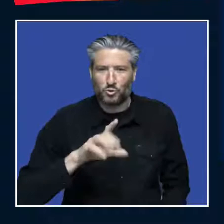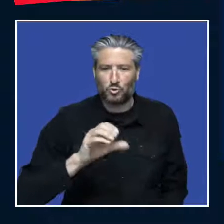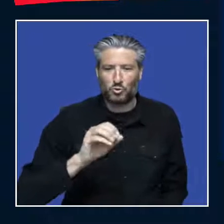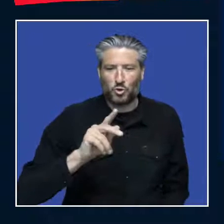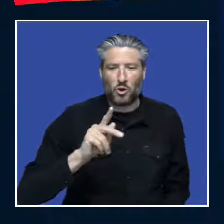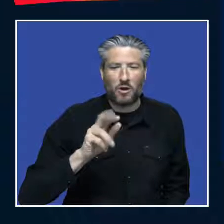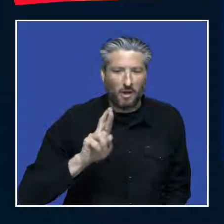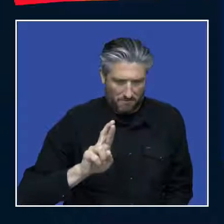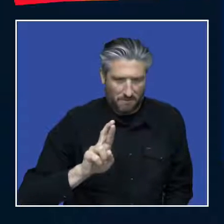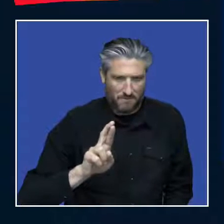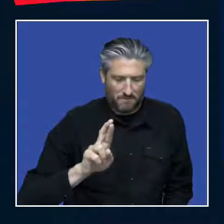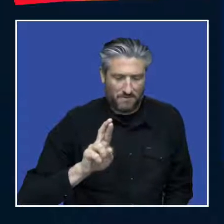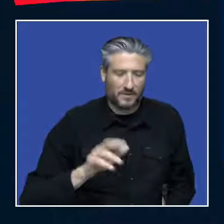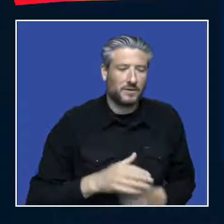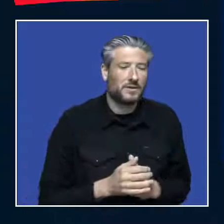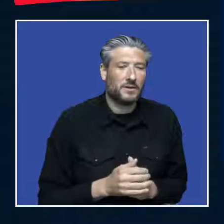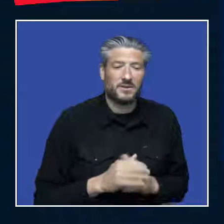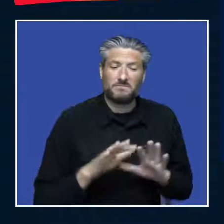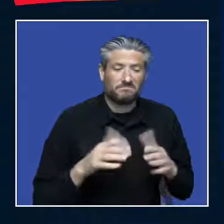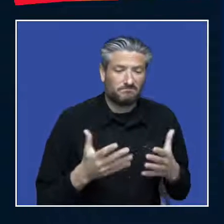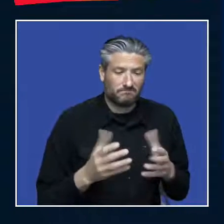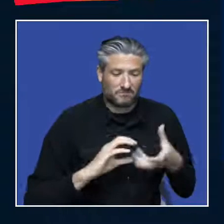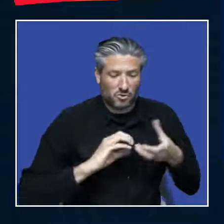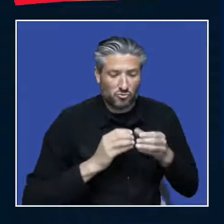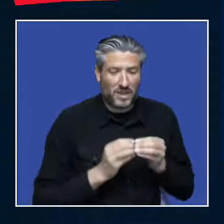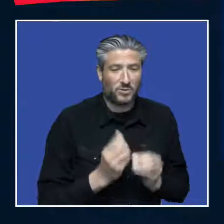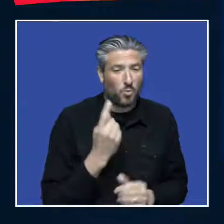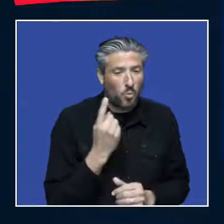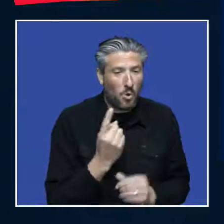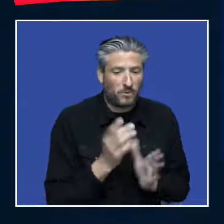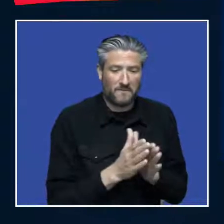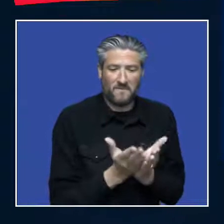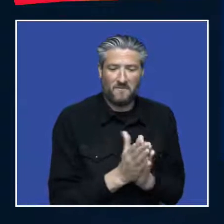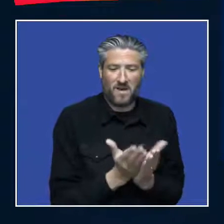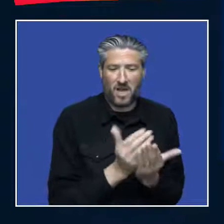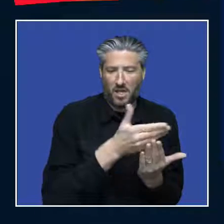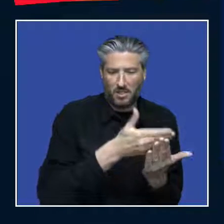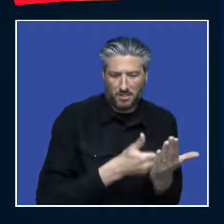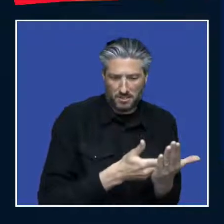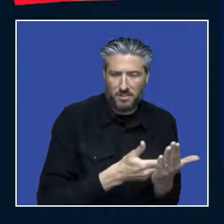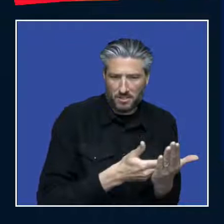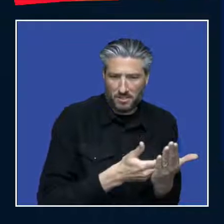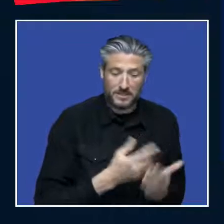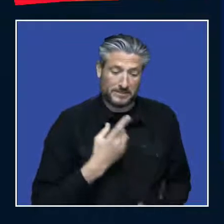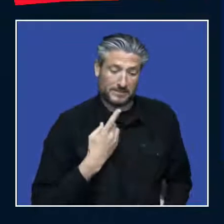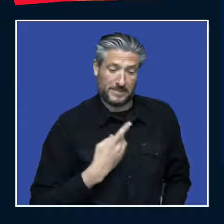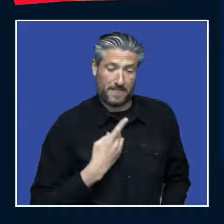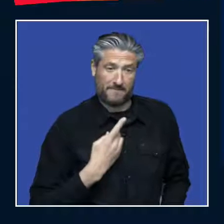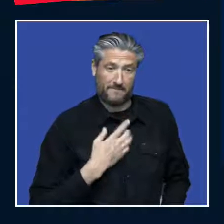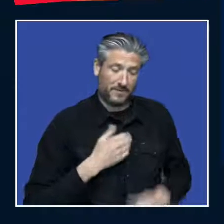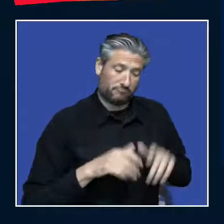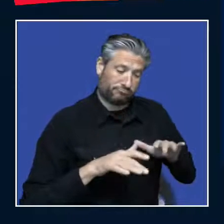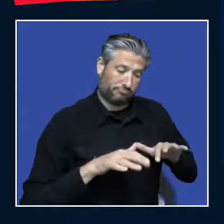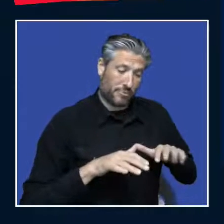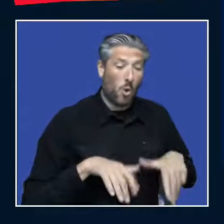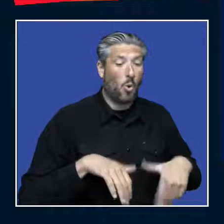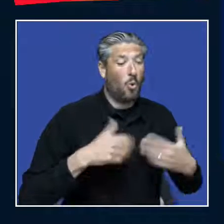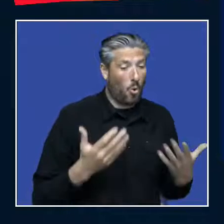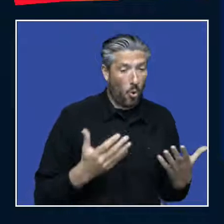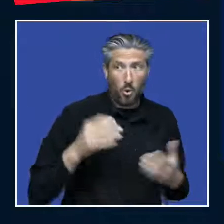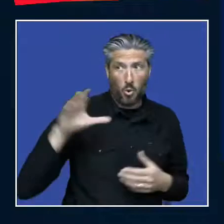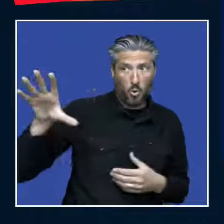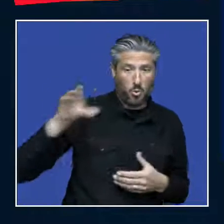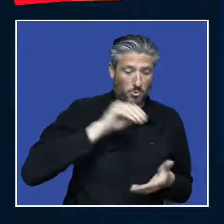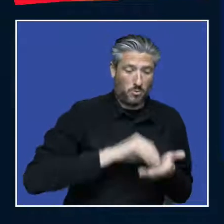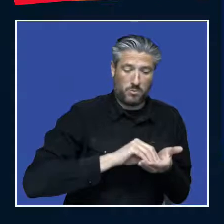Dockerfile. You can either do it like manually or you use a program for it. Even if you use a program for it